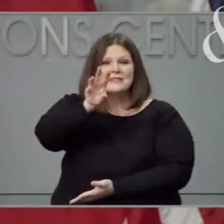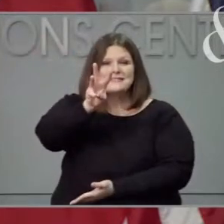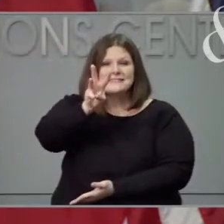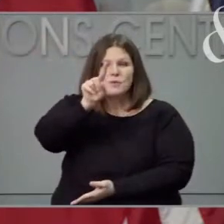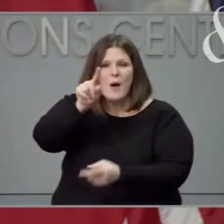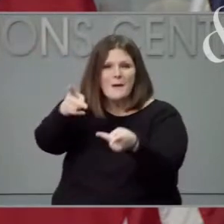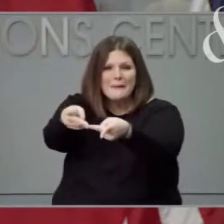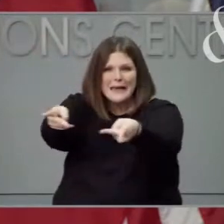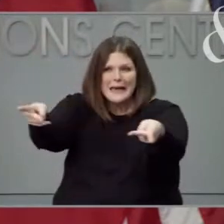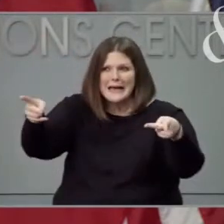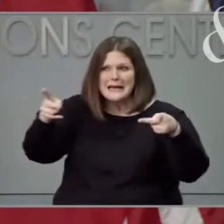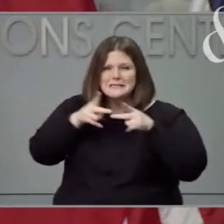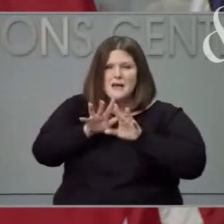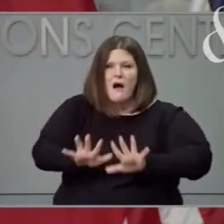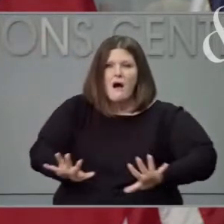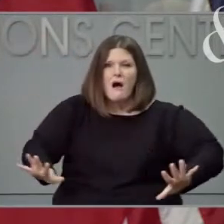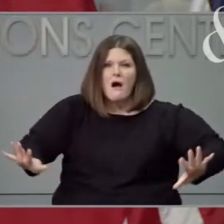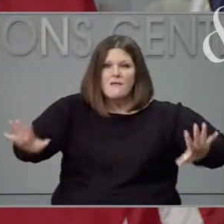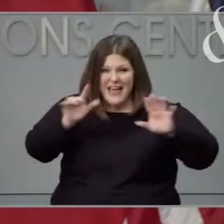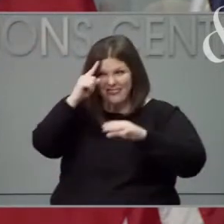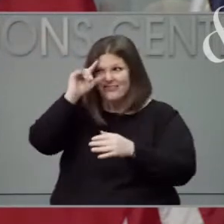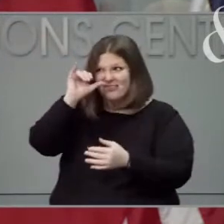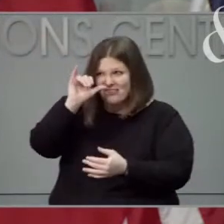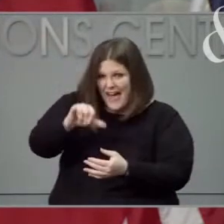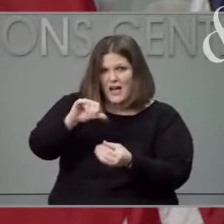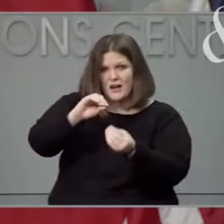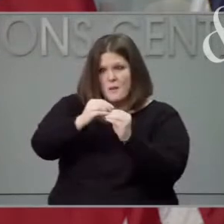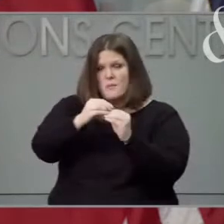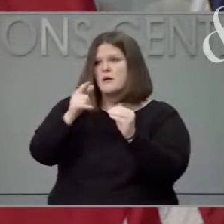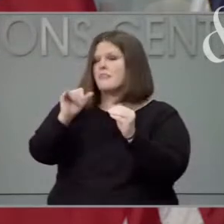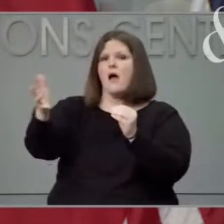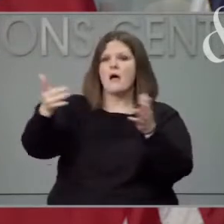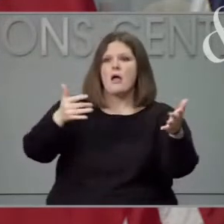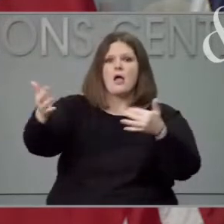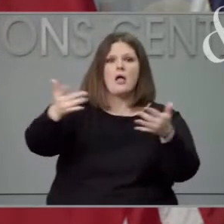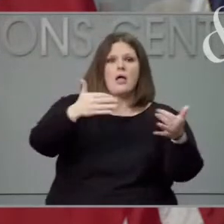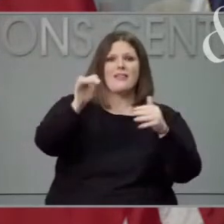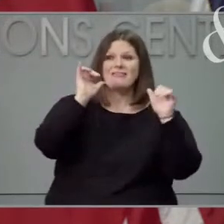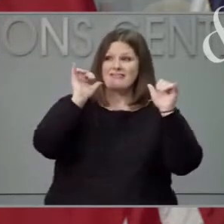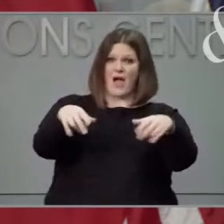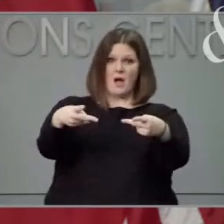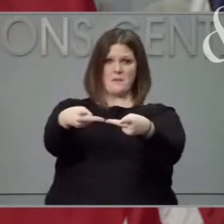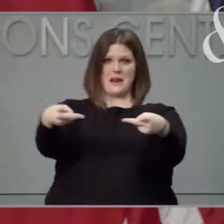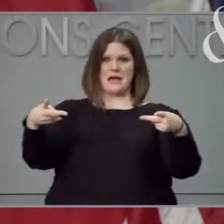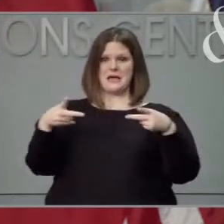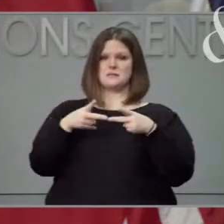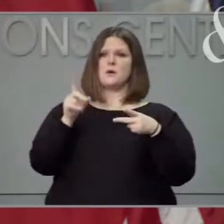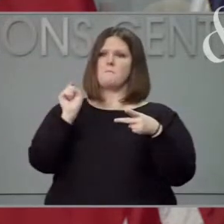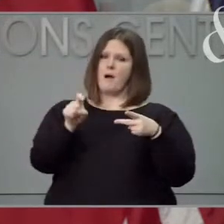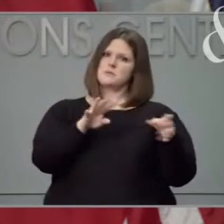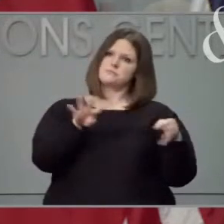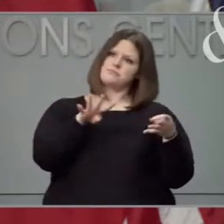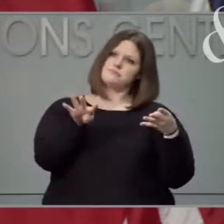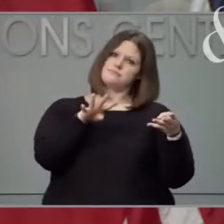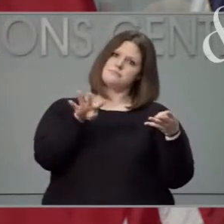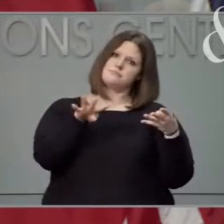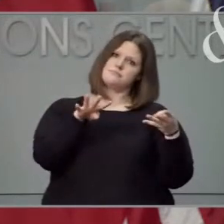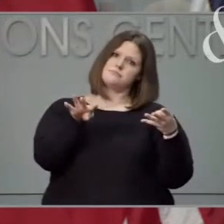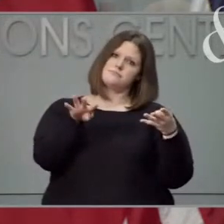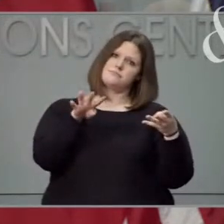2,661 polling places, I believe was the exact number. That's how many sites we have to upload data